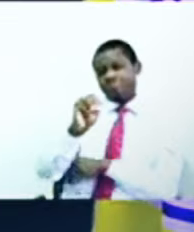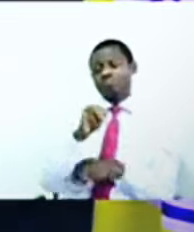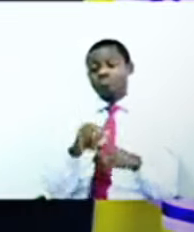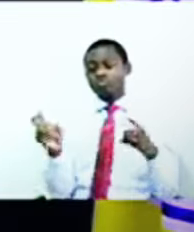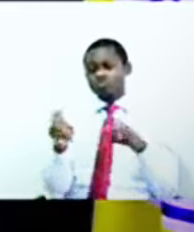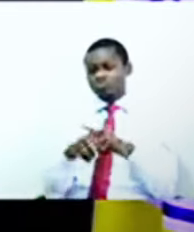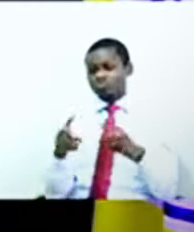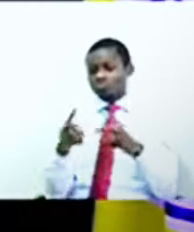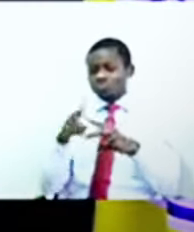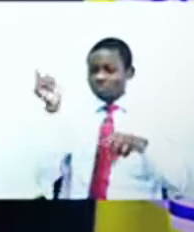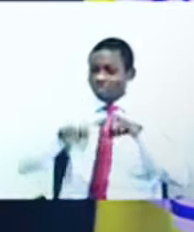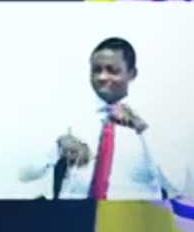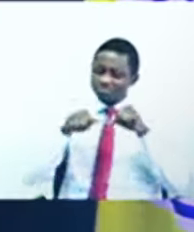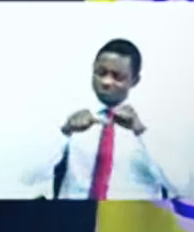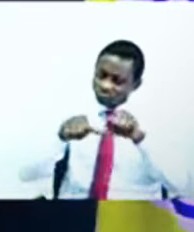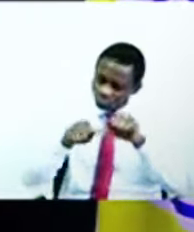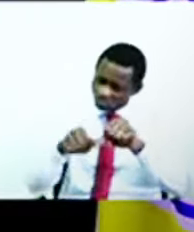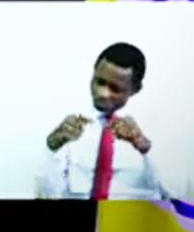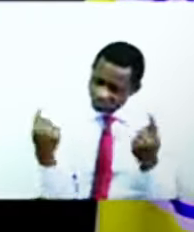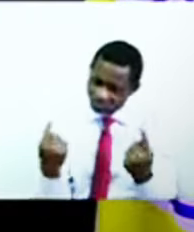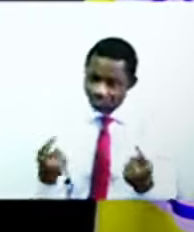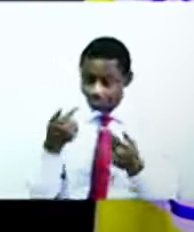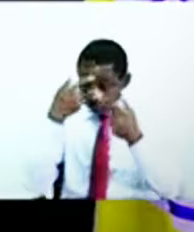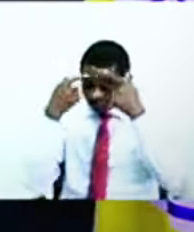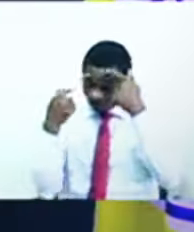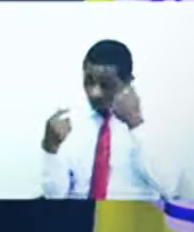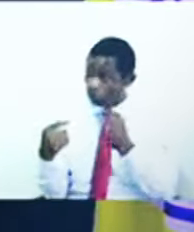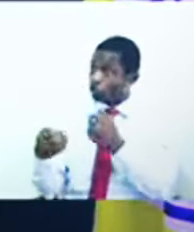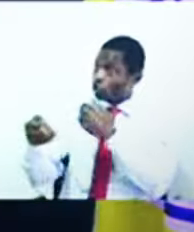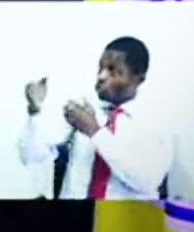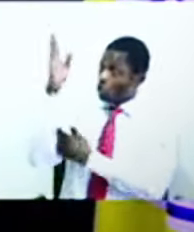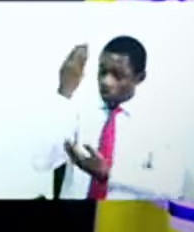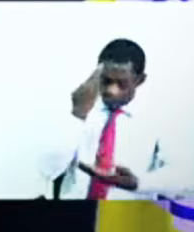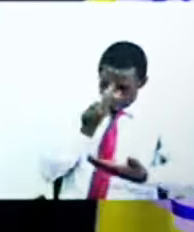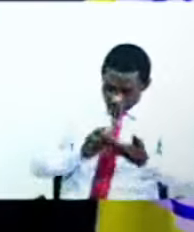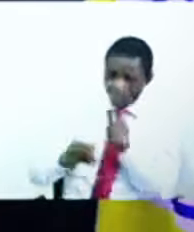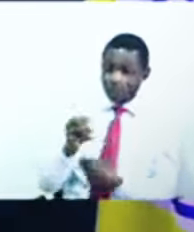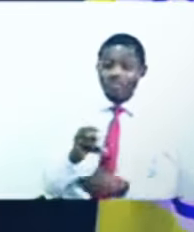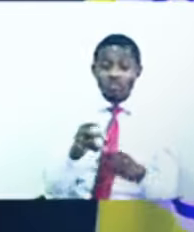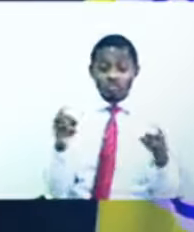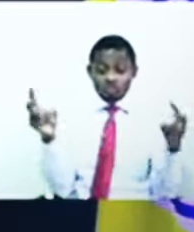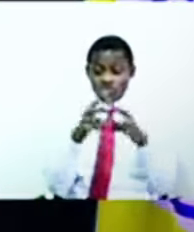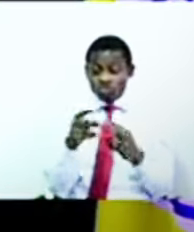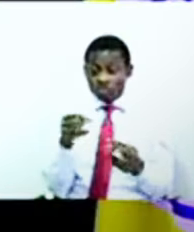sin because he is born of God. So if